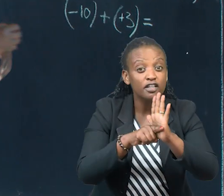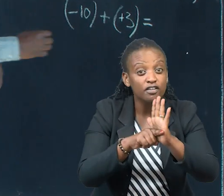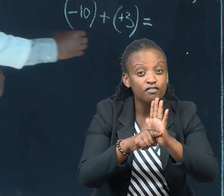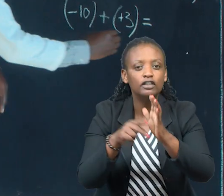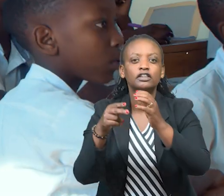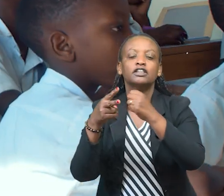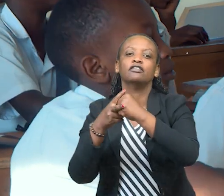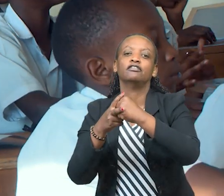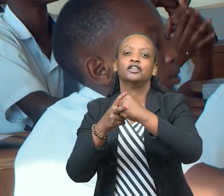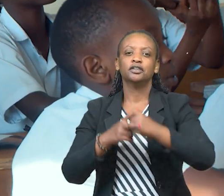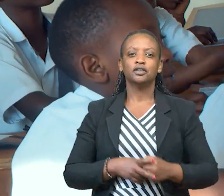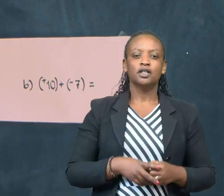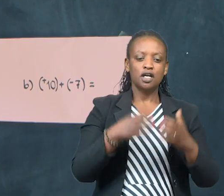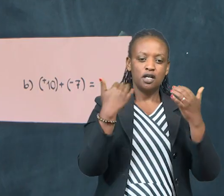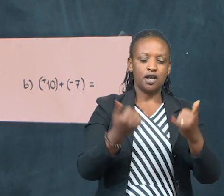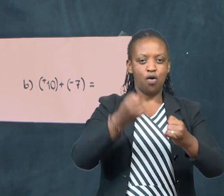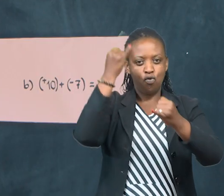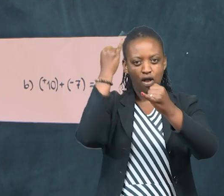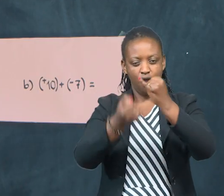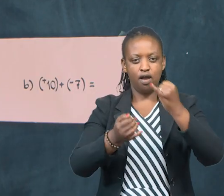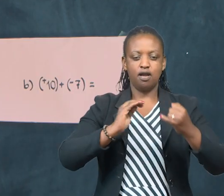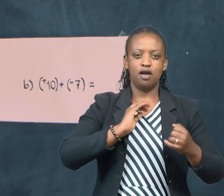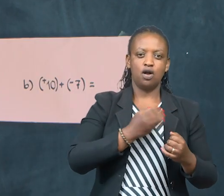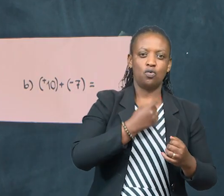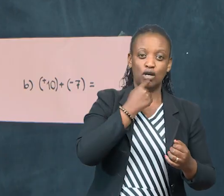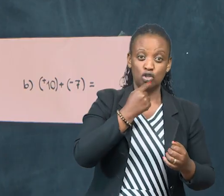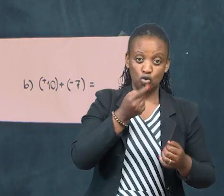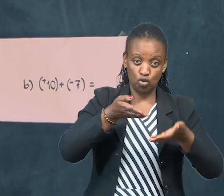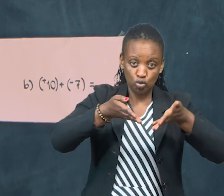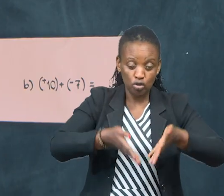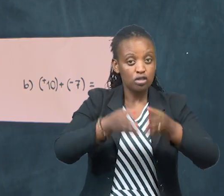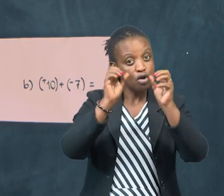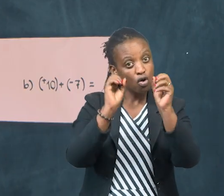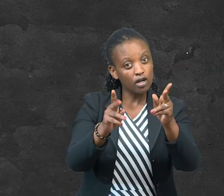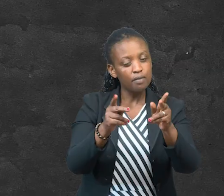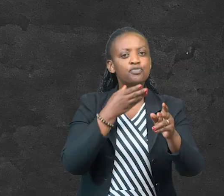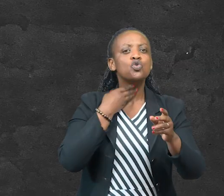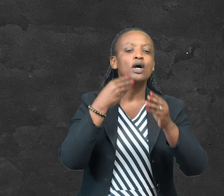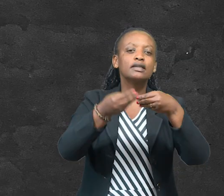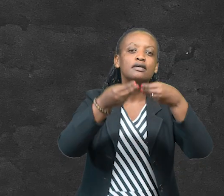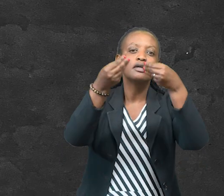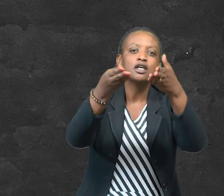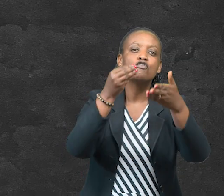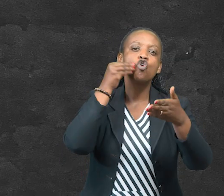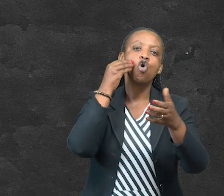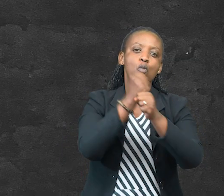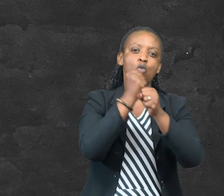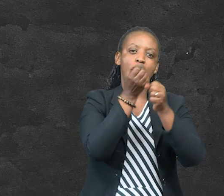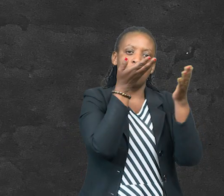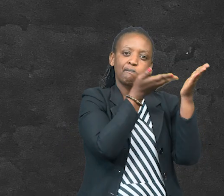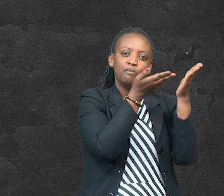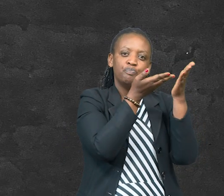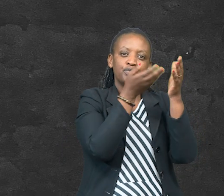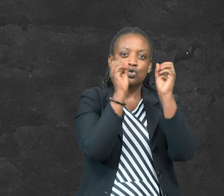Negative 7. We have come to the end of our today's lesson, okay? I want to give you this homework,